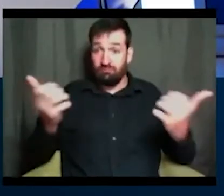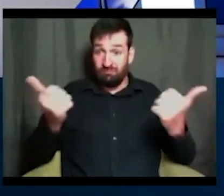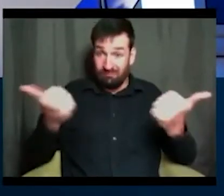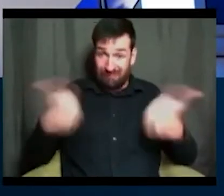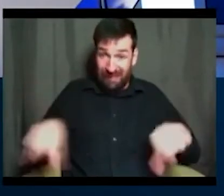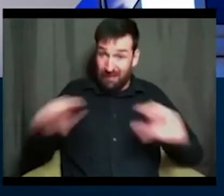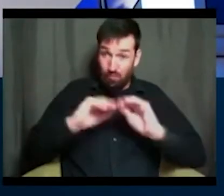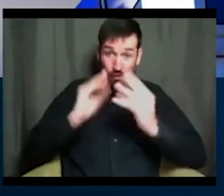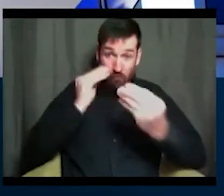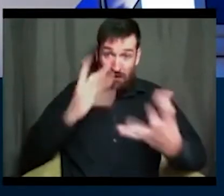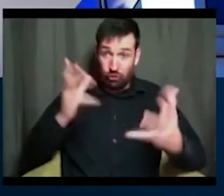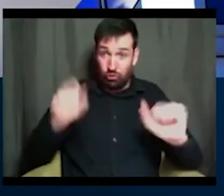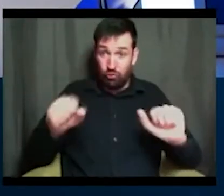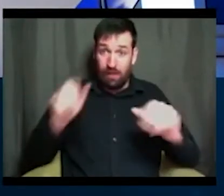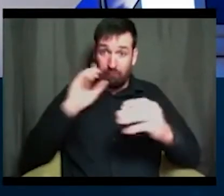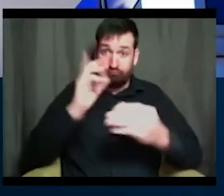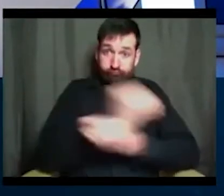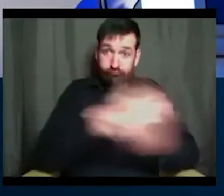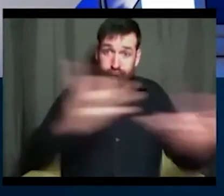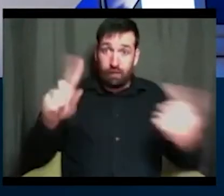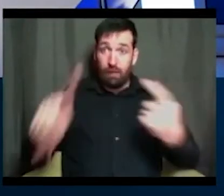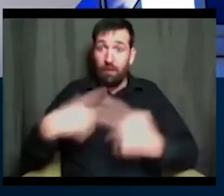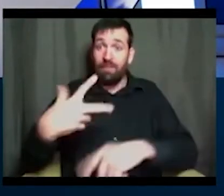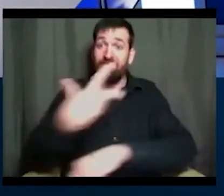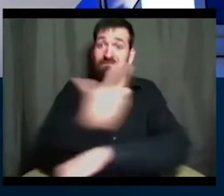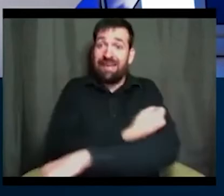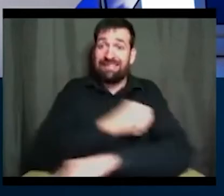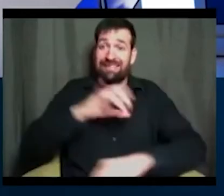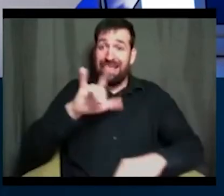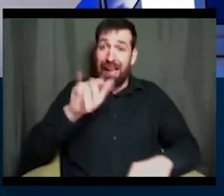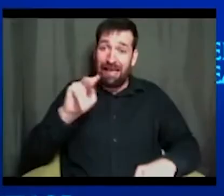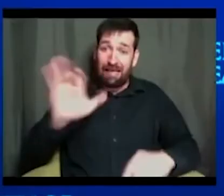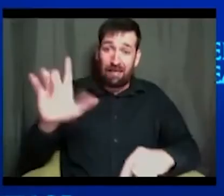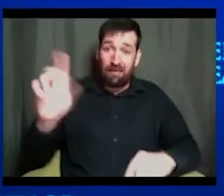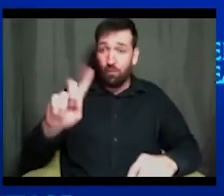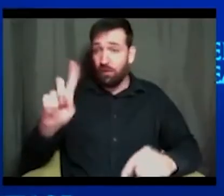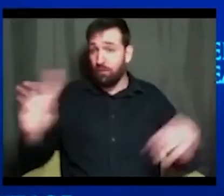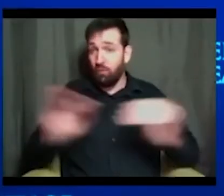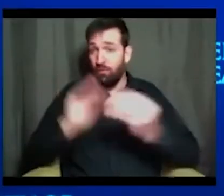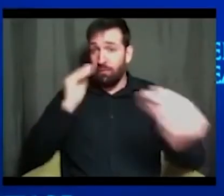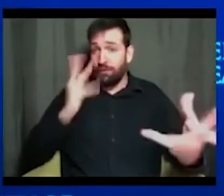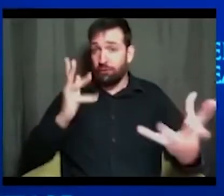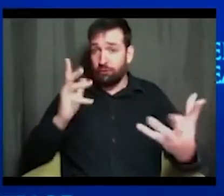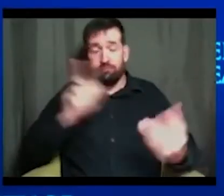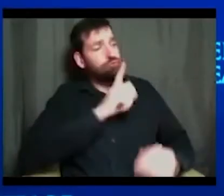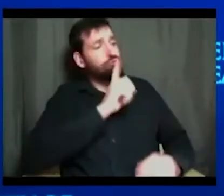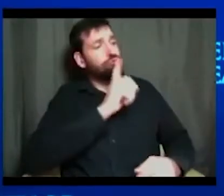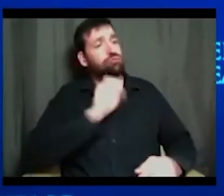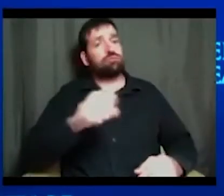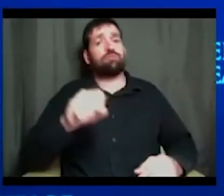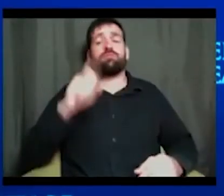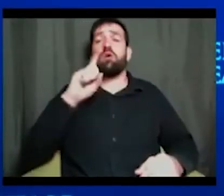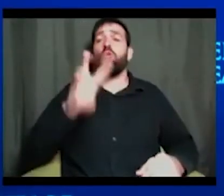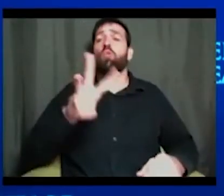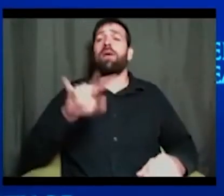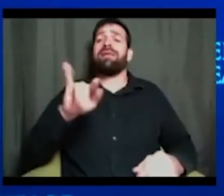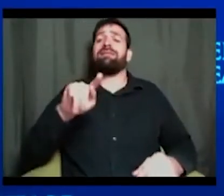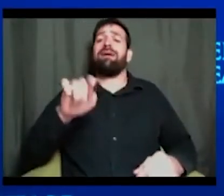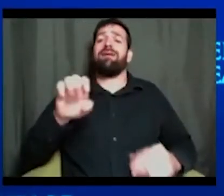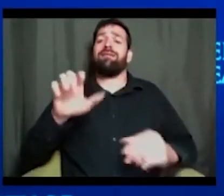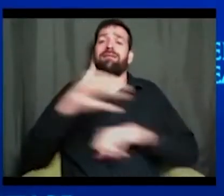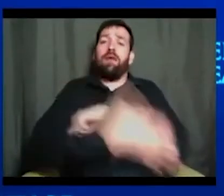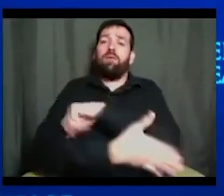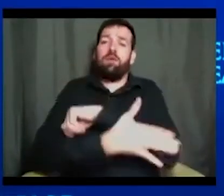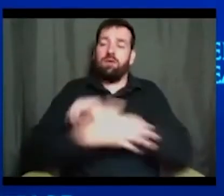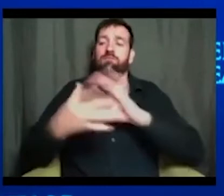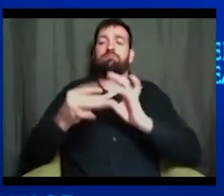give people about the vaccine clinics coming up, or where they might find more information about that? Sure. For Wyandotte County, as I mentioned earlier, we've got the mass